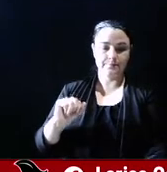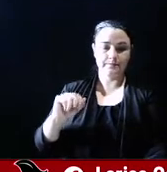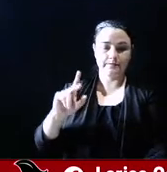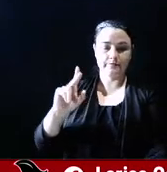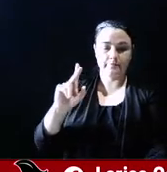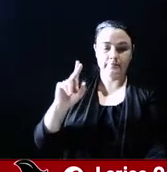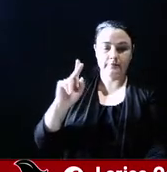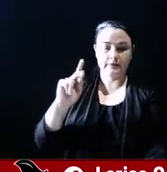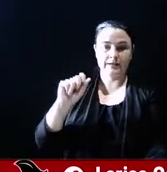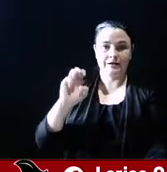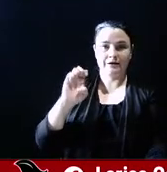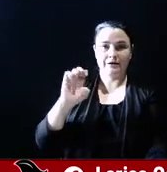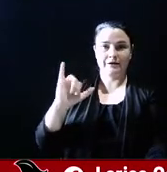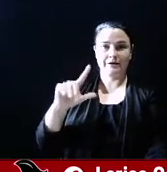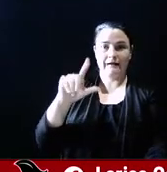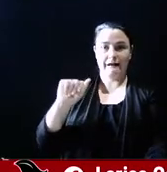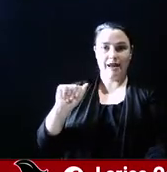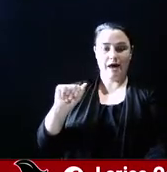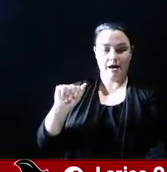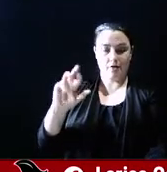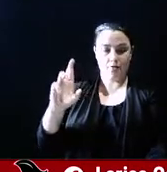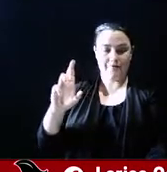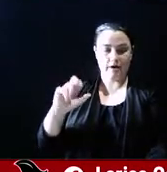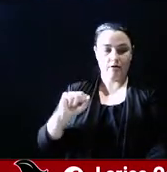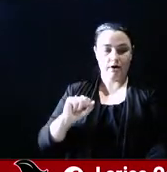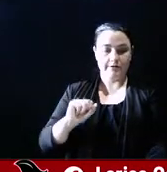Kayla Nayeli Rivera.